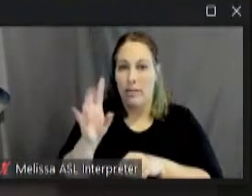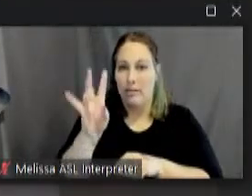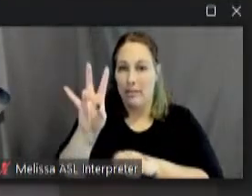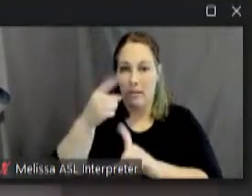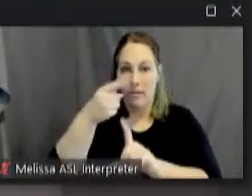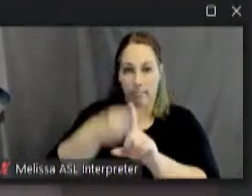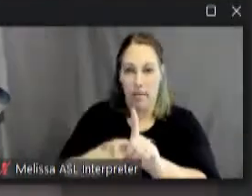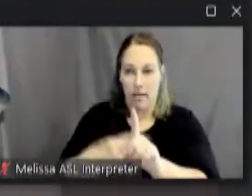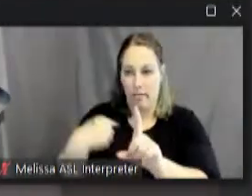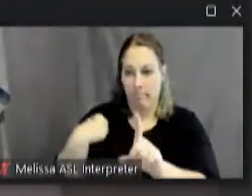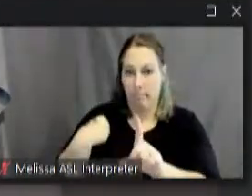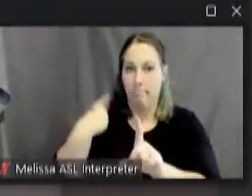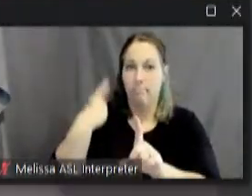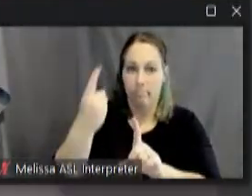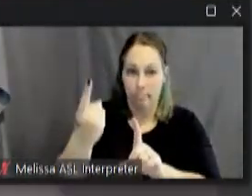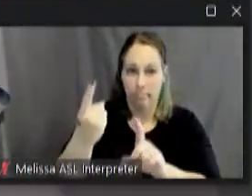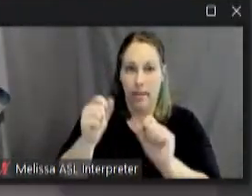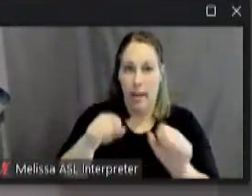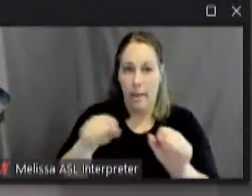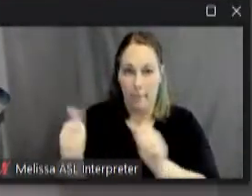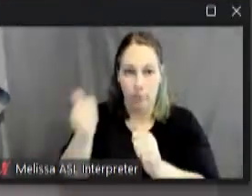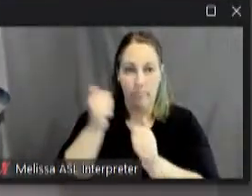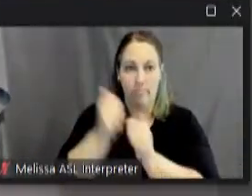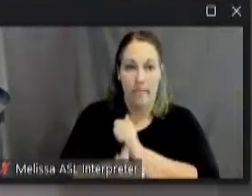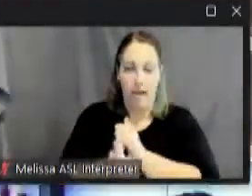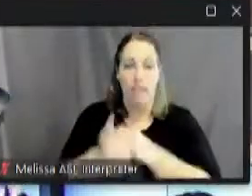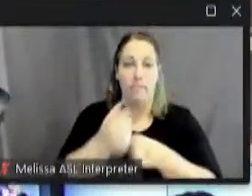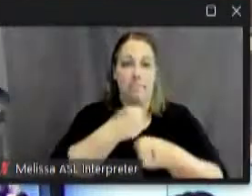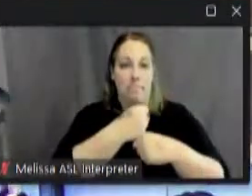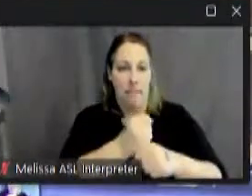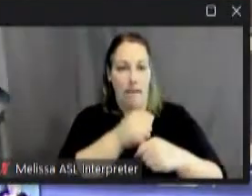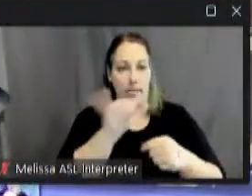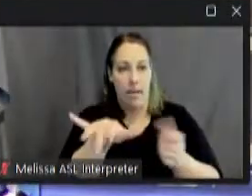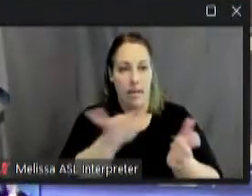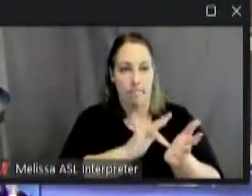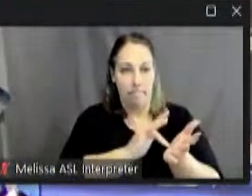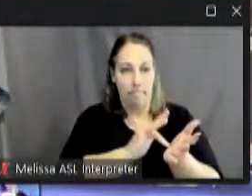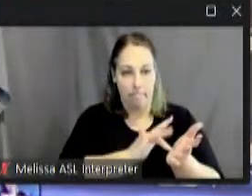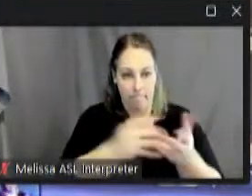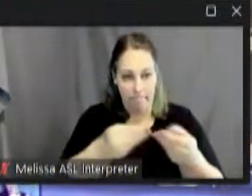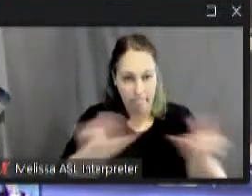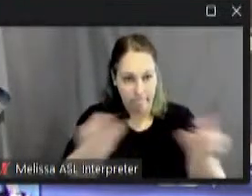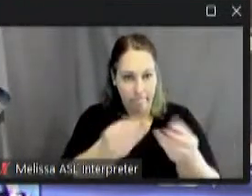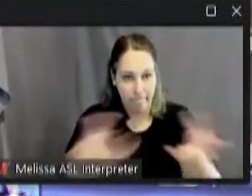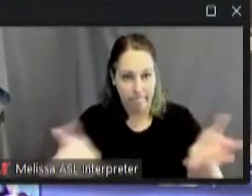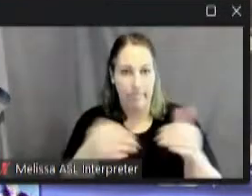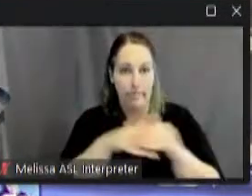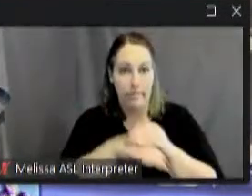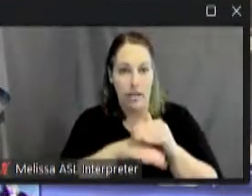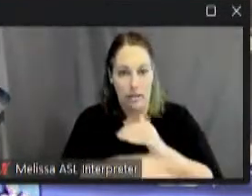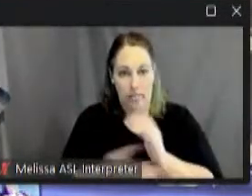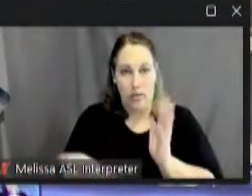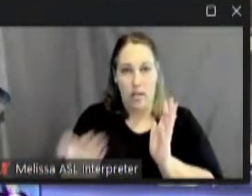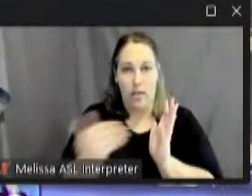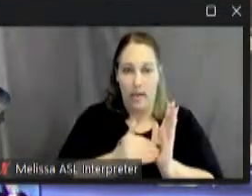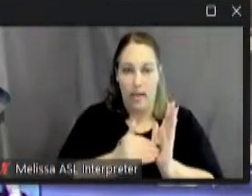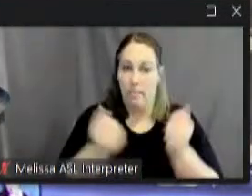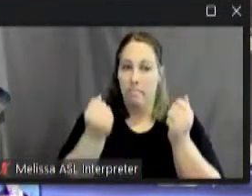able to make the pill accessible at many drugstores and